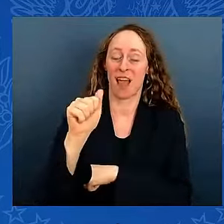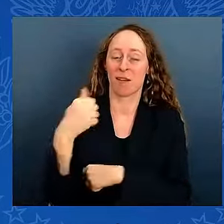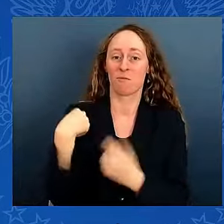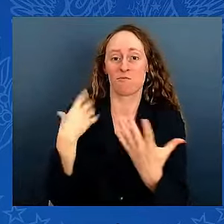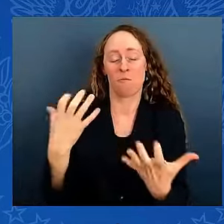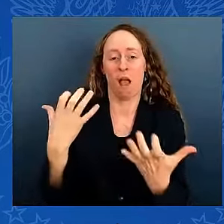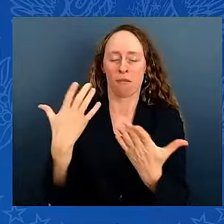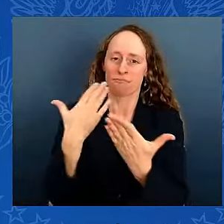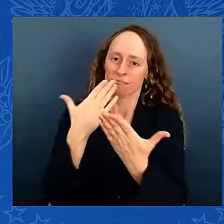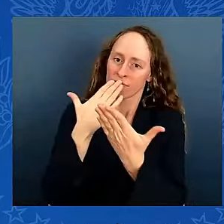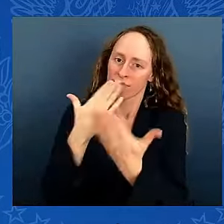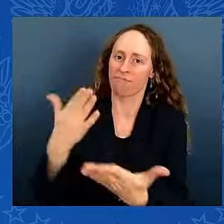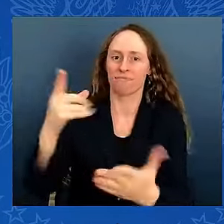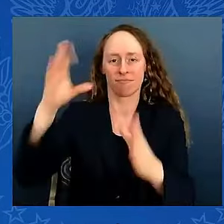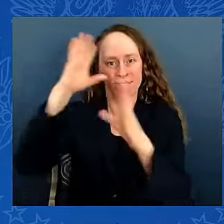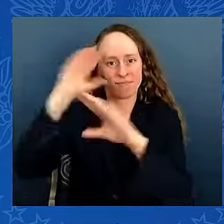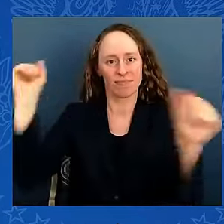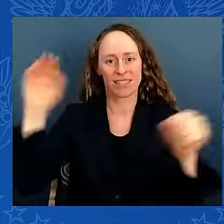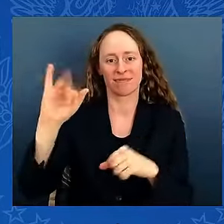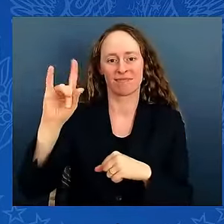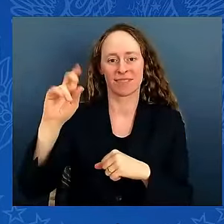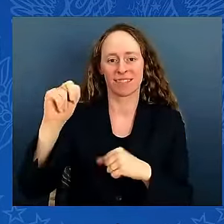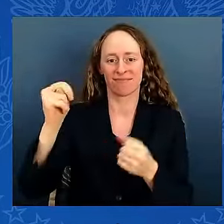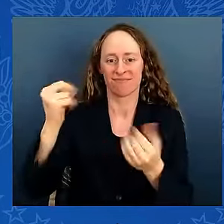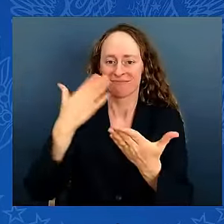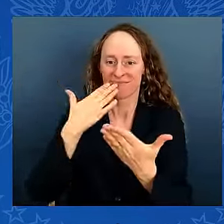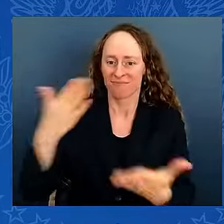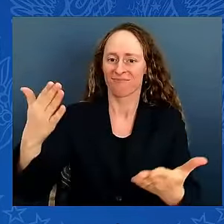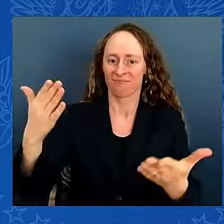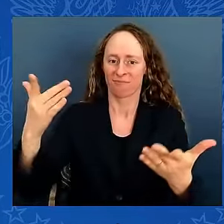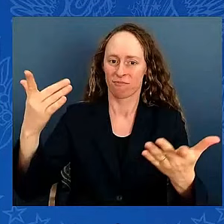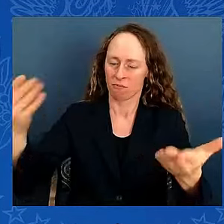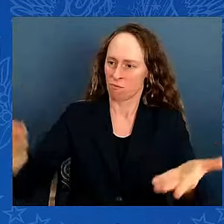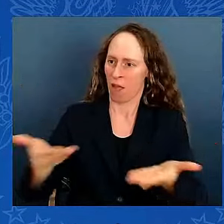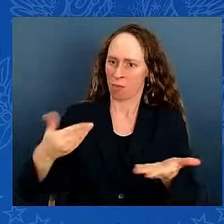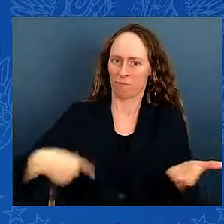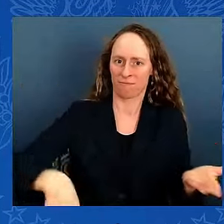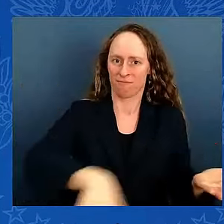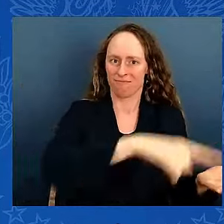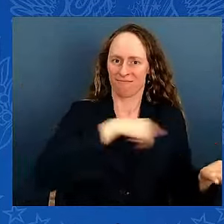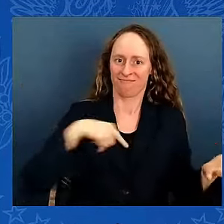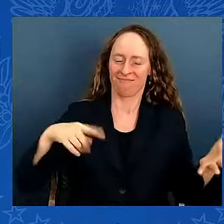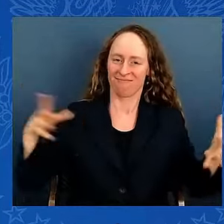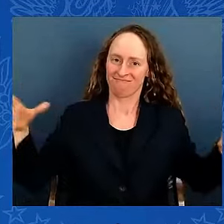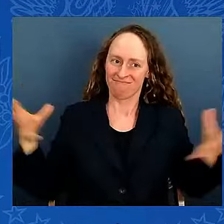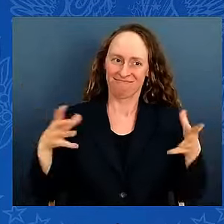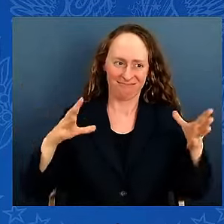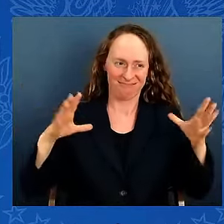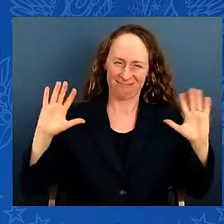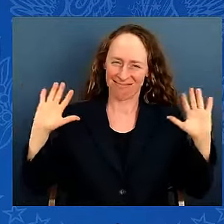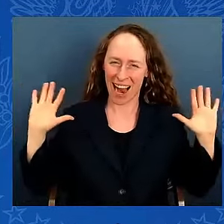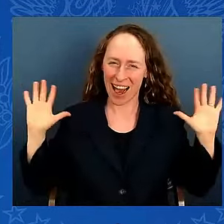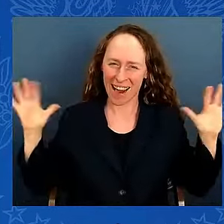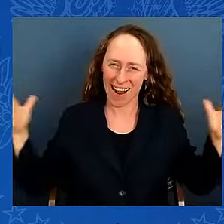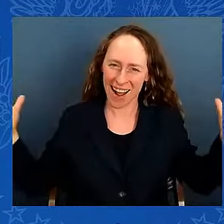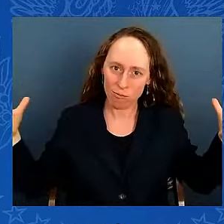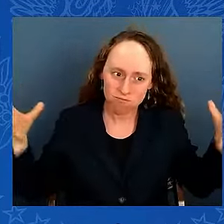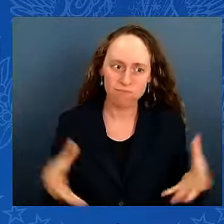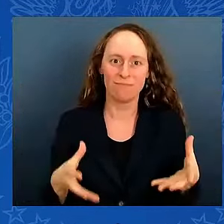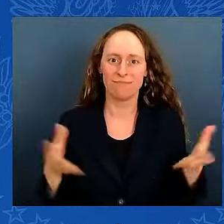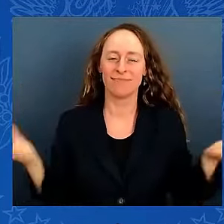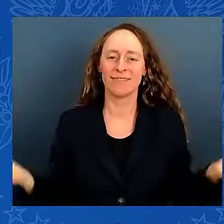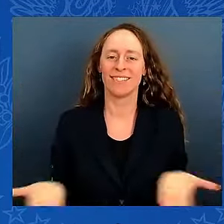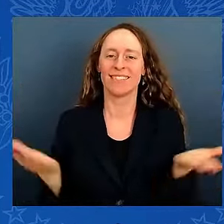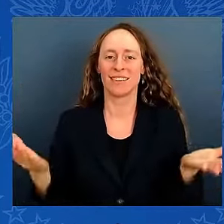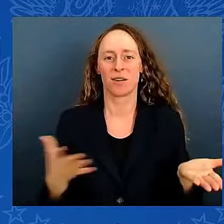Team USA family. It is so exciting to have us all here, especially since this is the first time we've truly come together as the